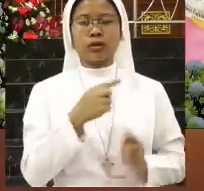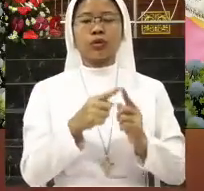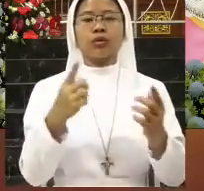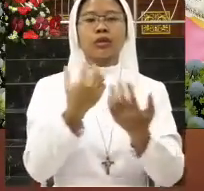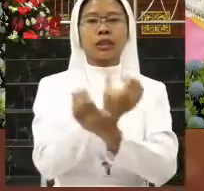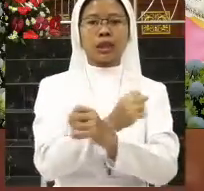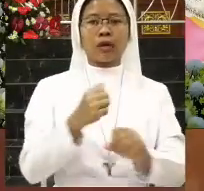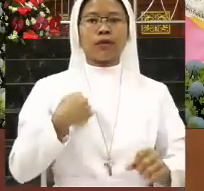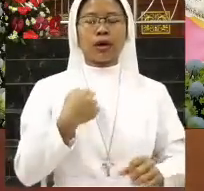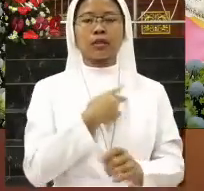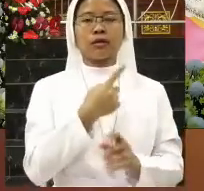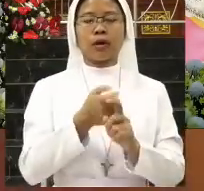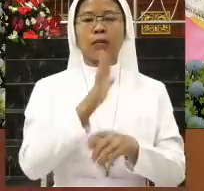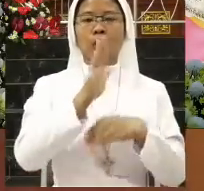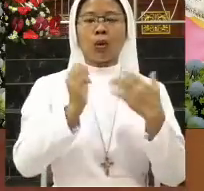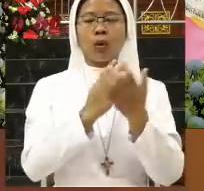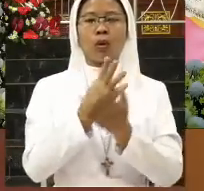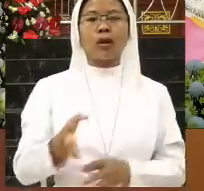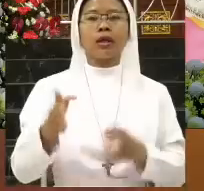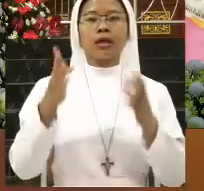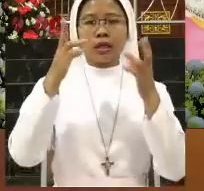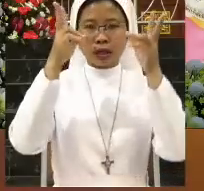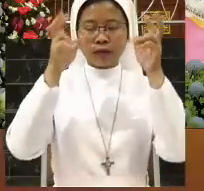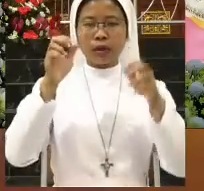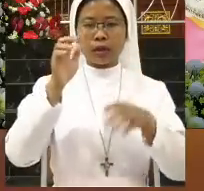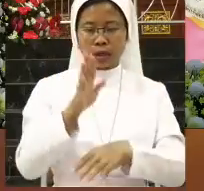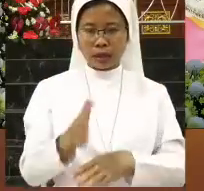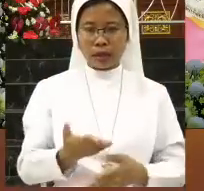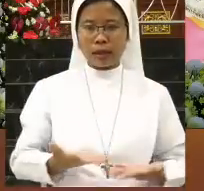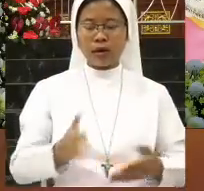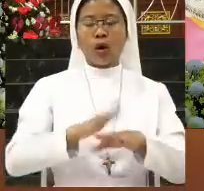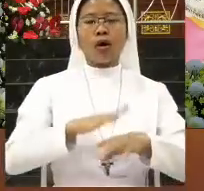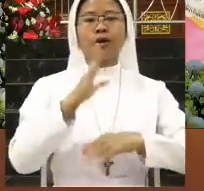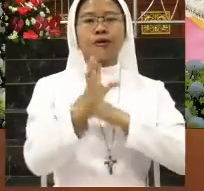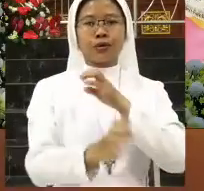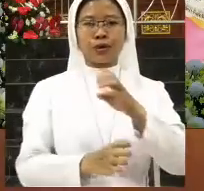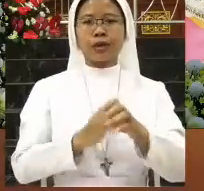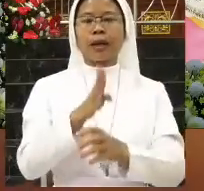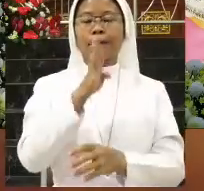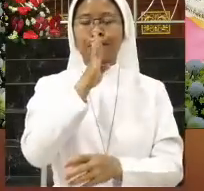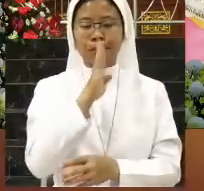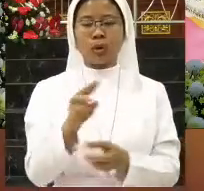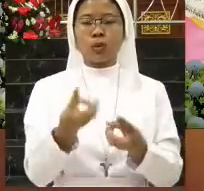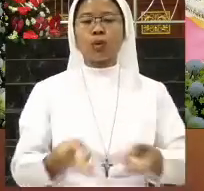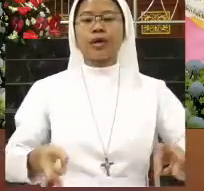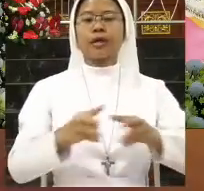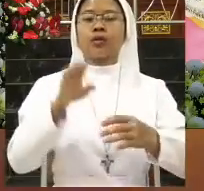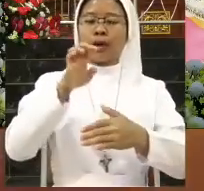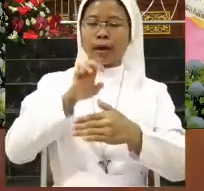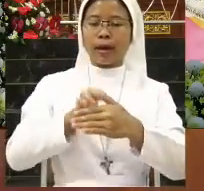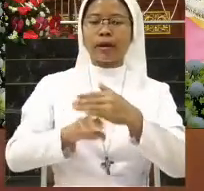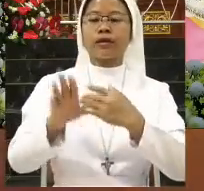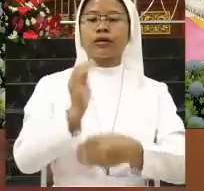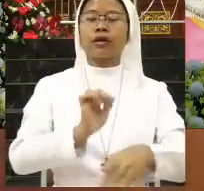delivered from all evils here on earth, and to be accounted worthy to enter into everlasting joys